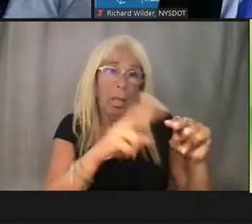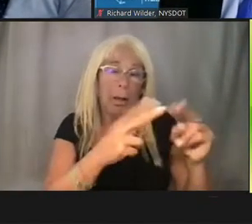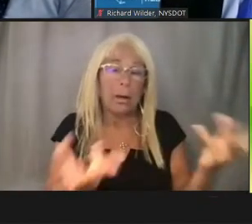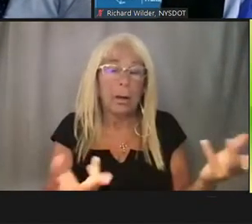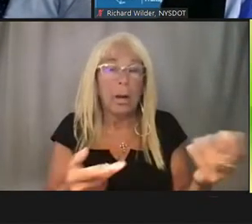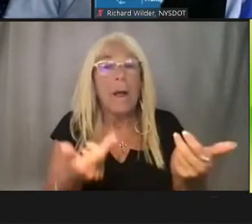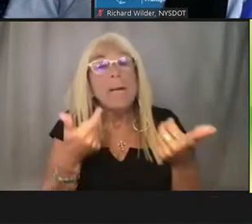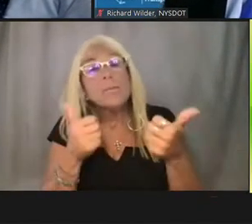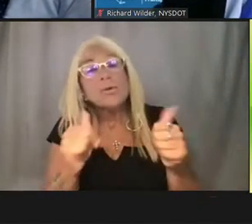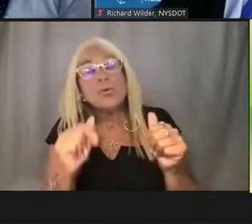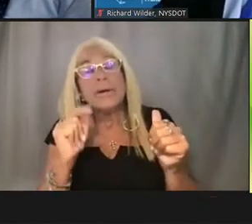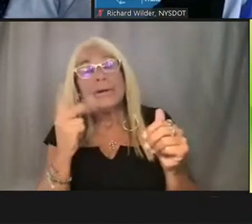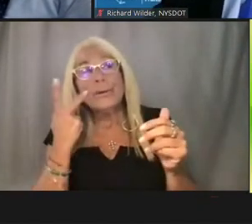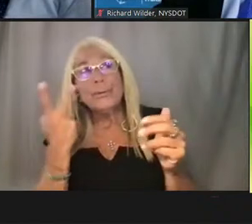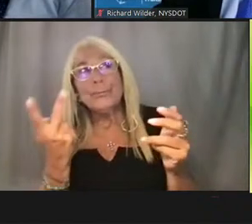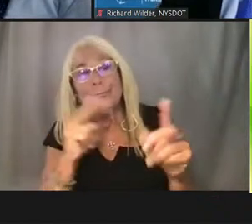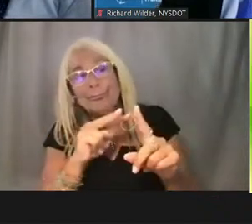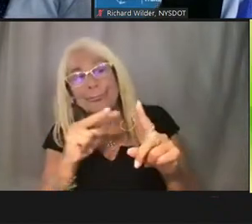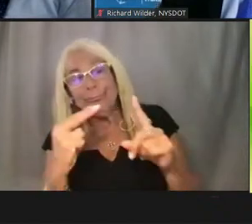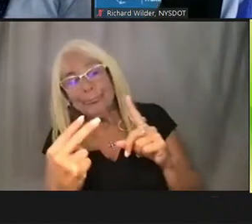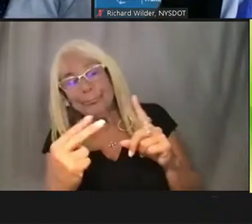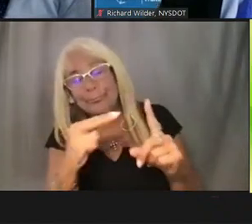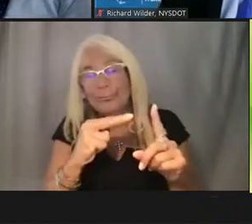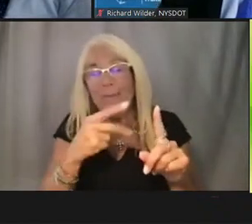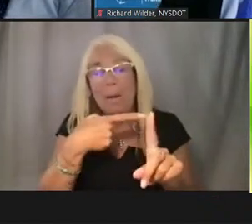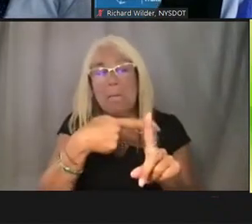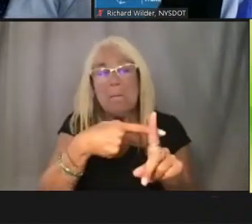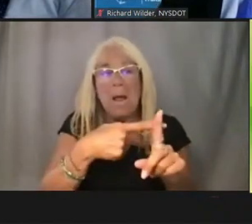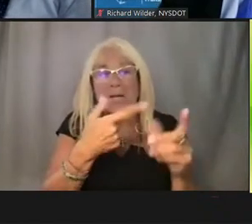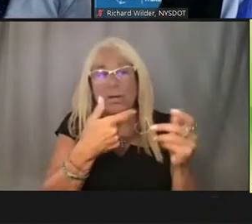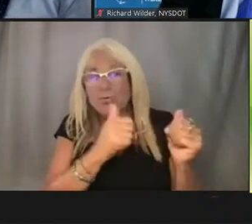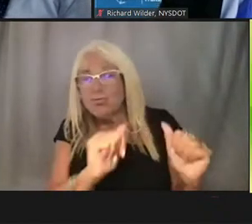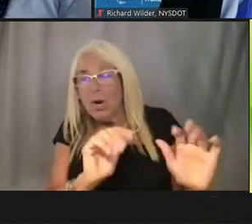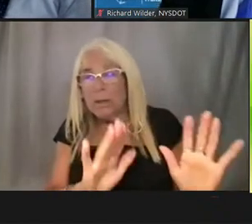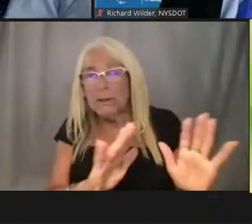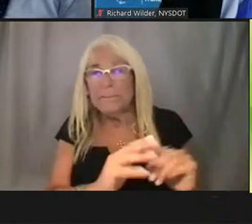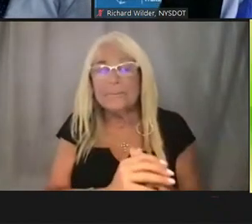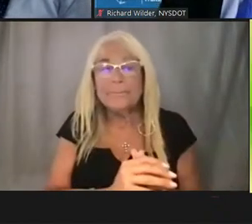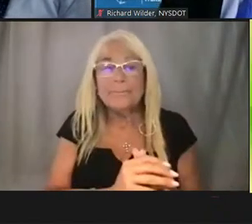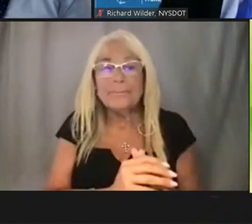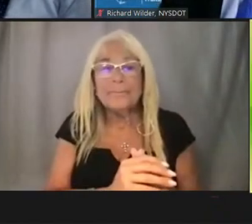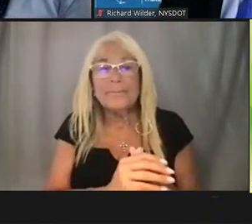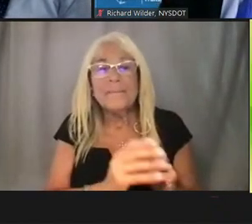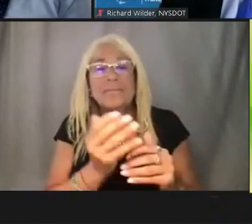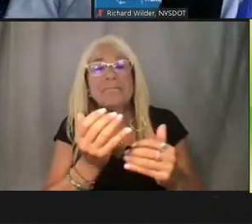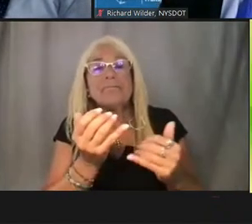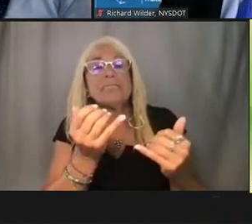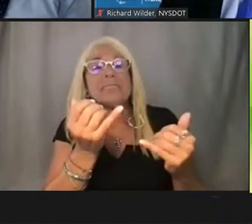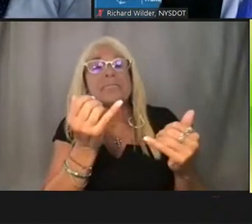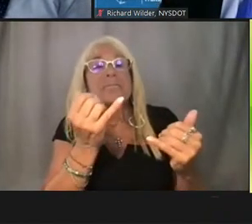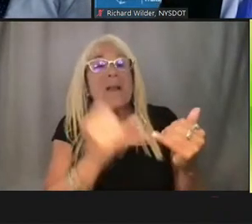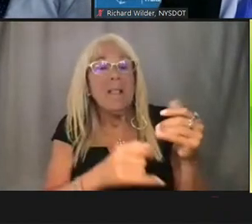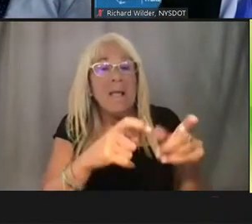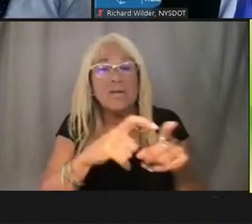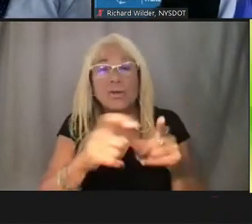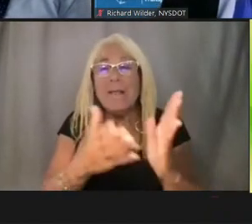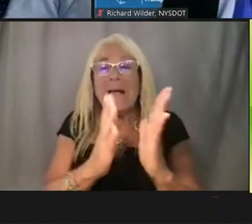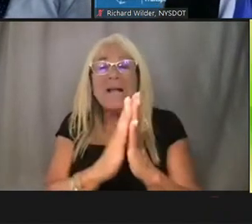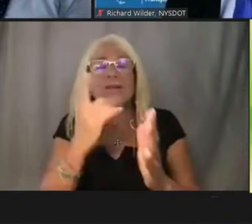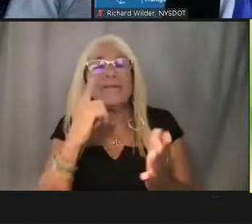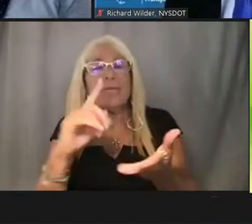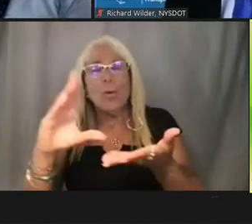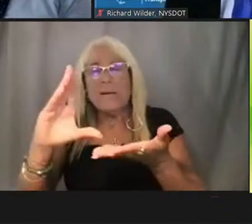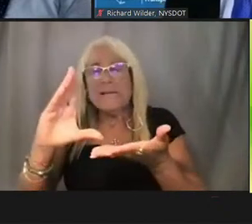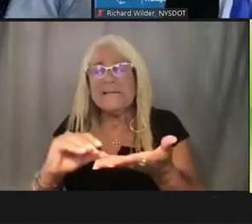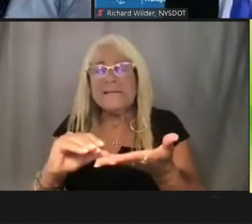just trying to look at it from a positive lens um in my last call I asked that you provided some sort of a discount for